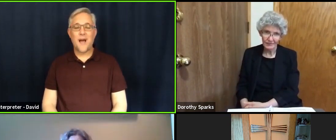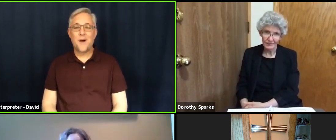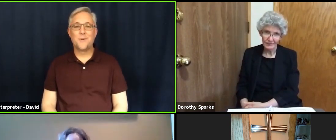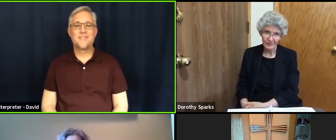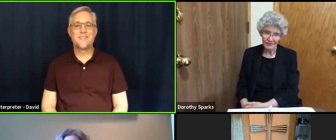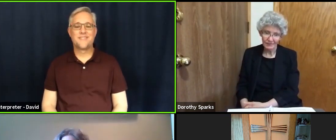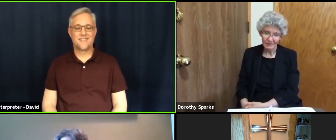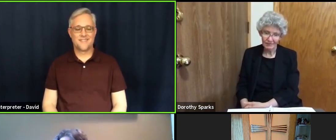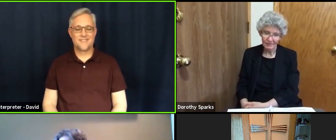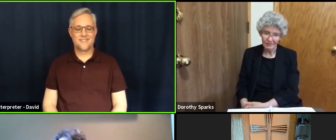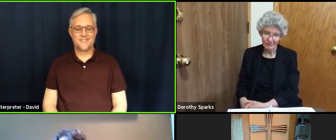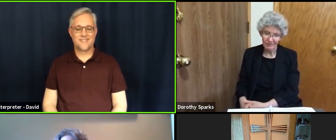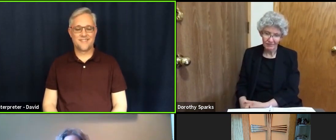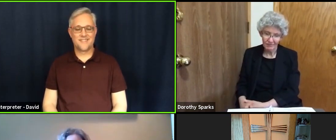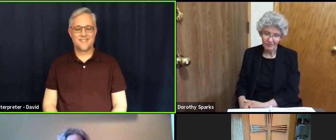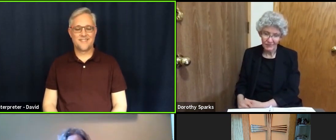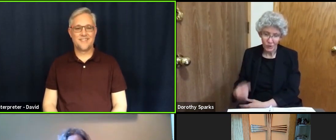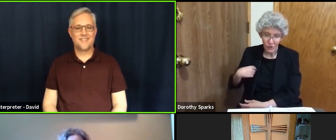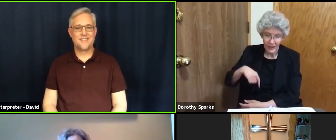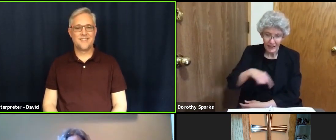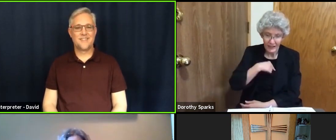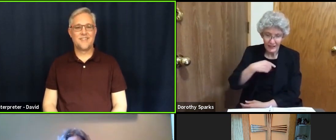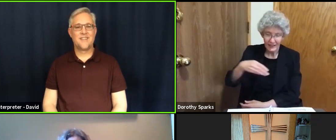Go out.